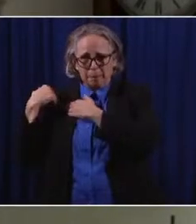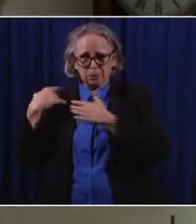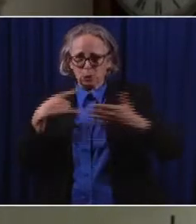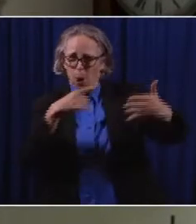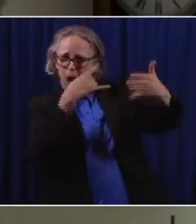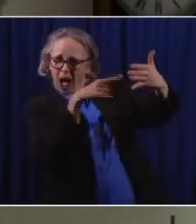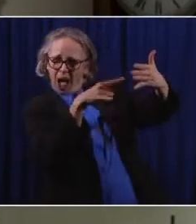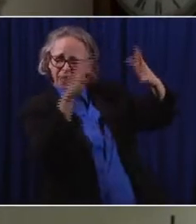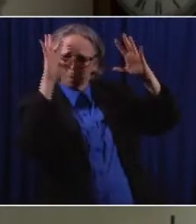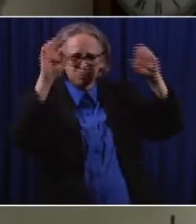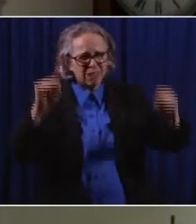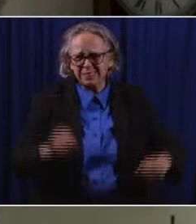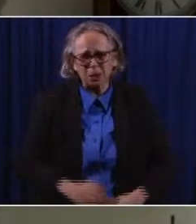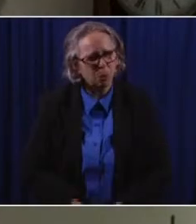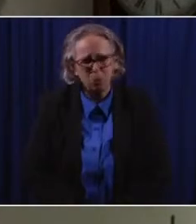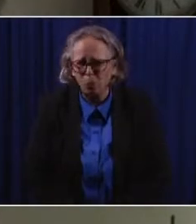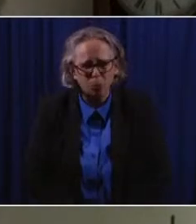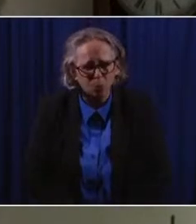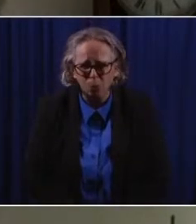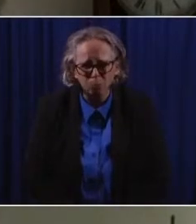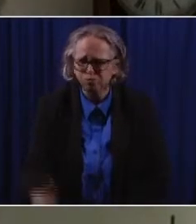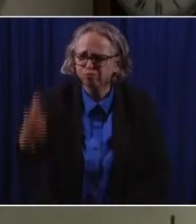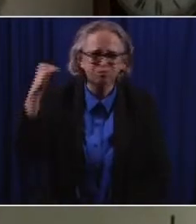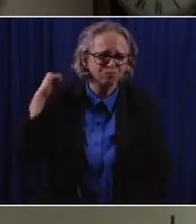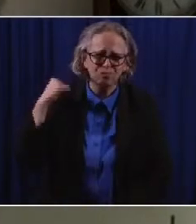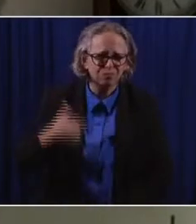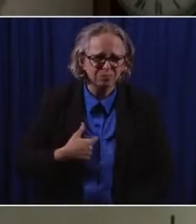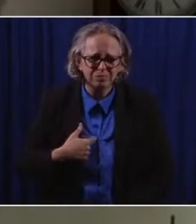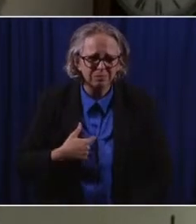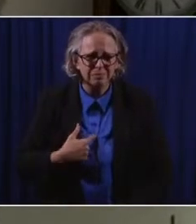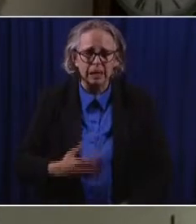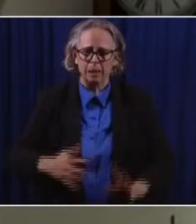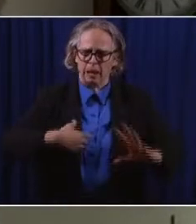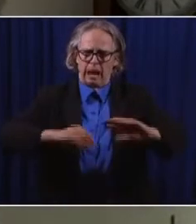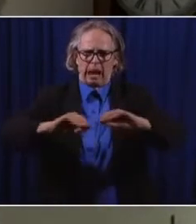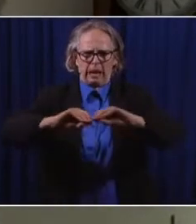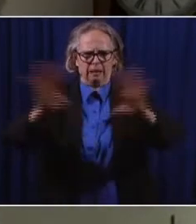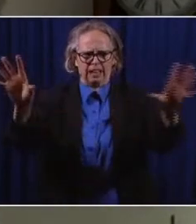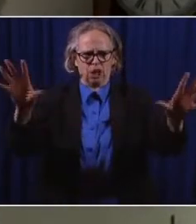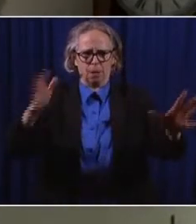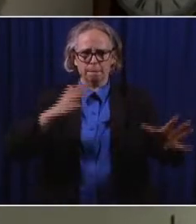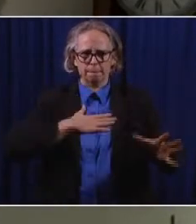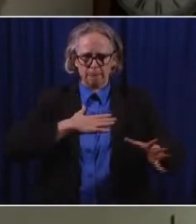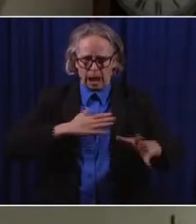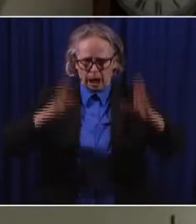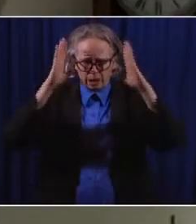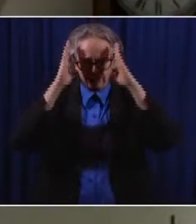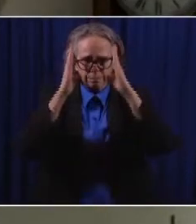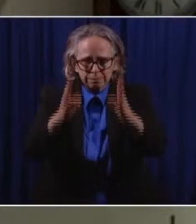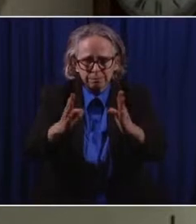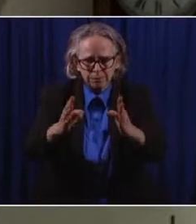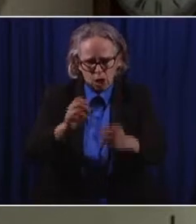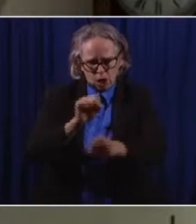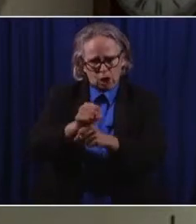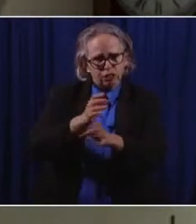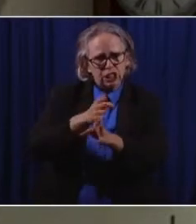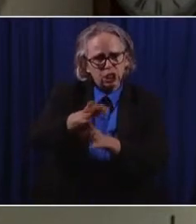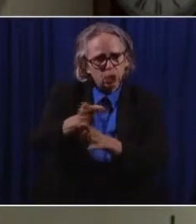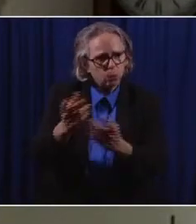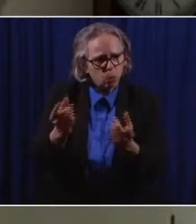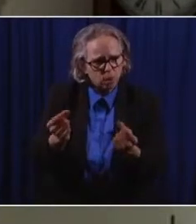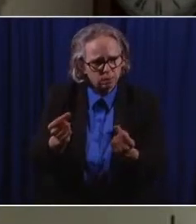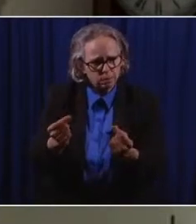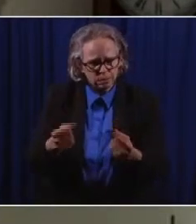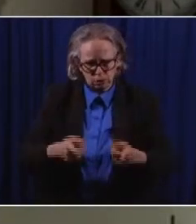clear throughout my career and throughout my time as governor what